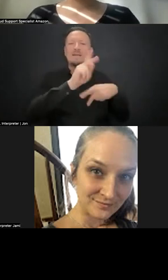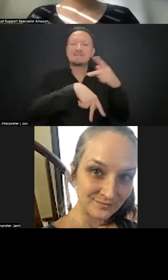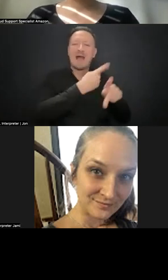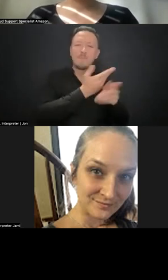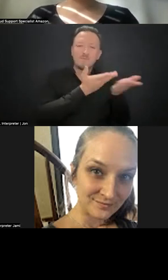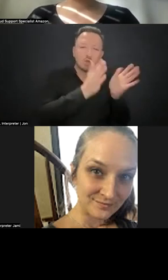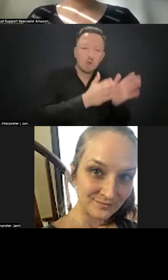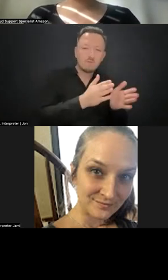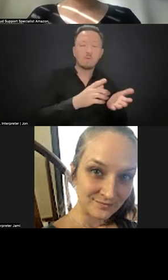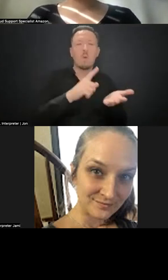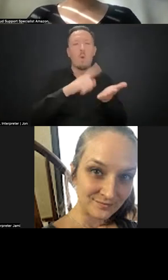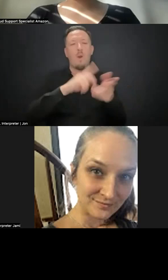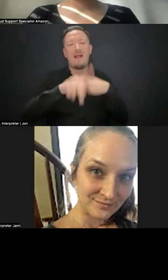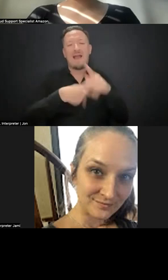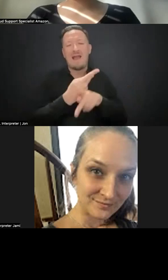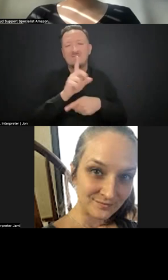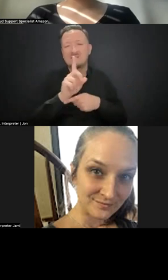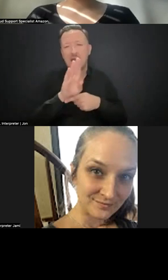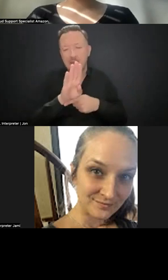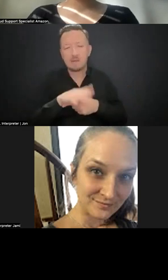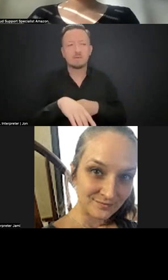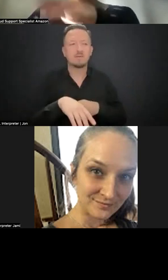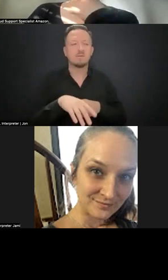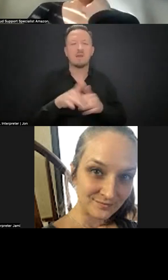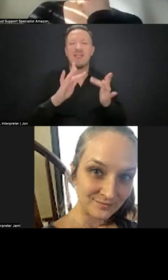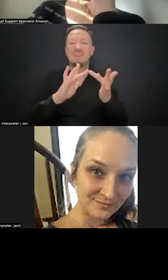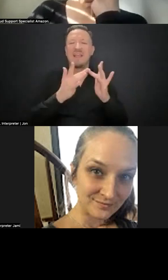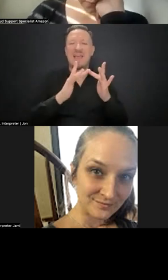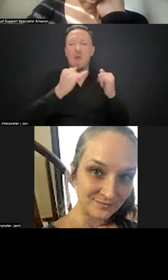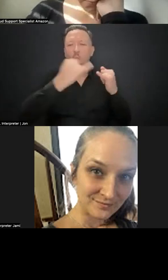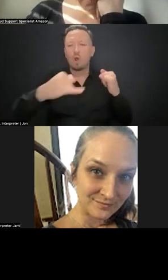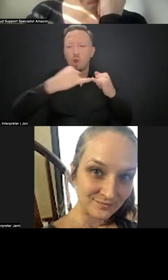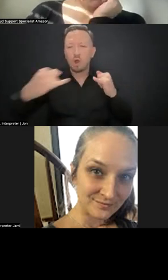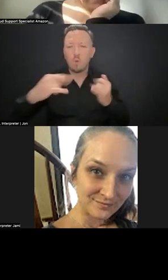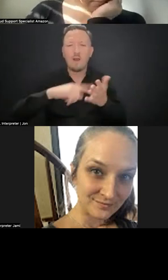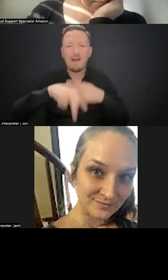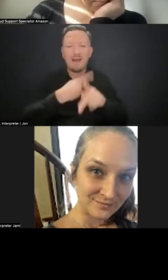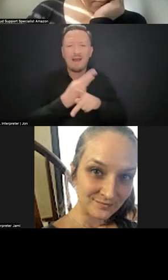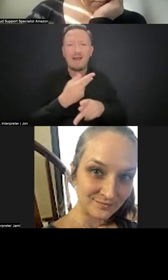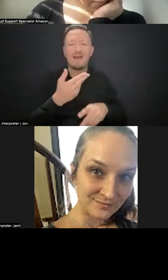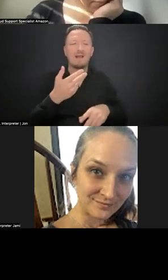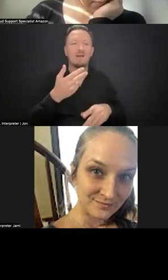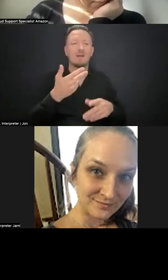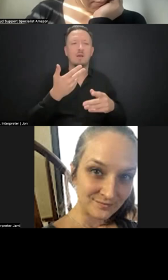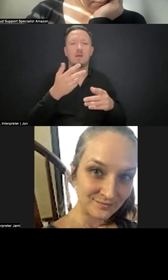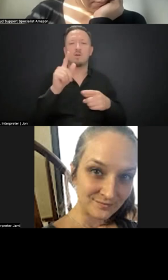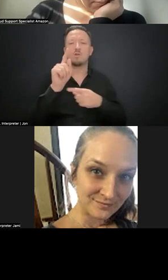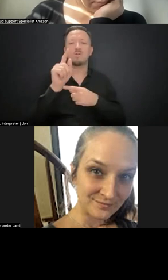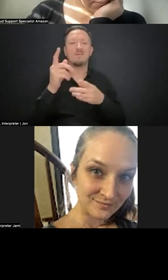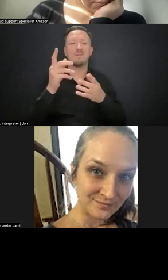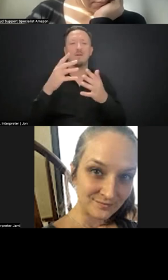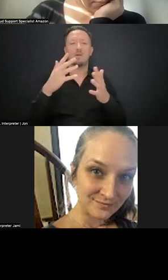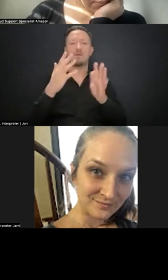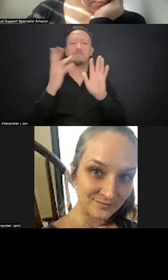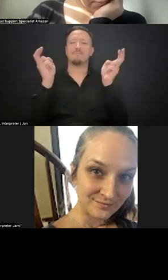databases you might need, what kind of network you're going to put in, what kind of traffic you're going to open up. That's all you're